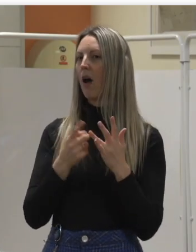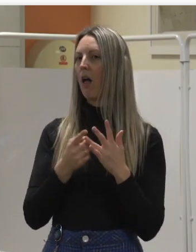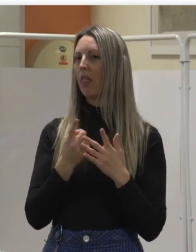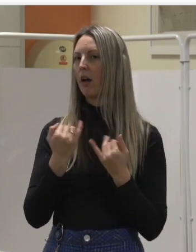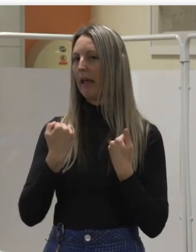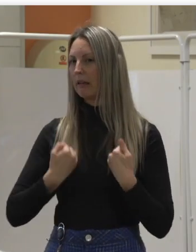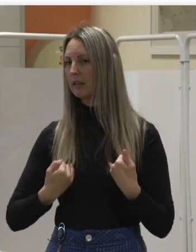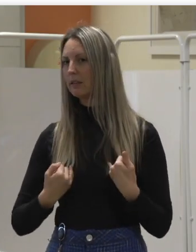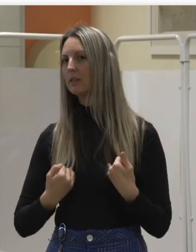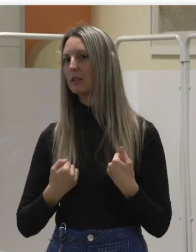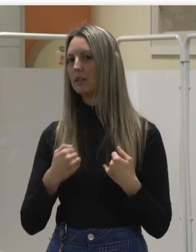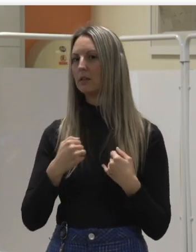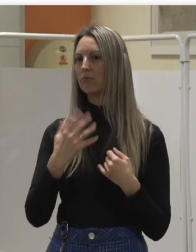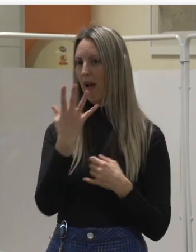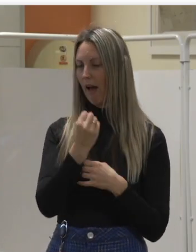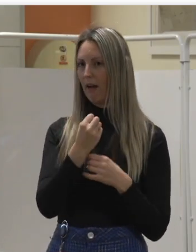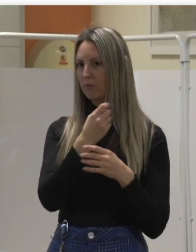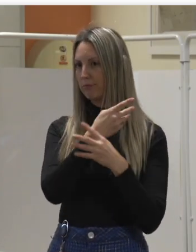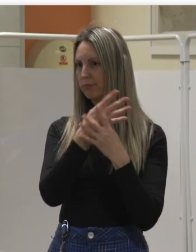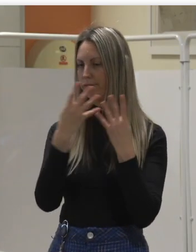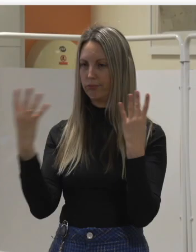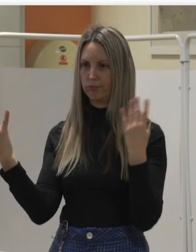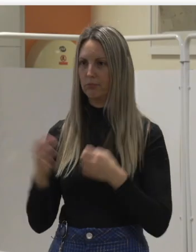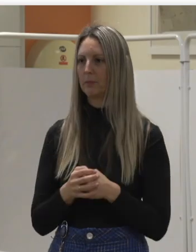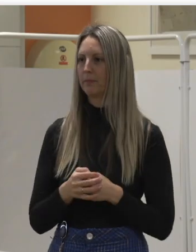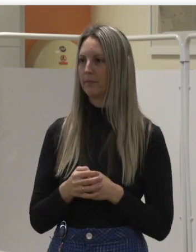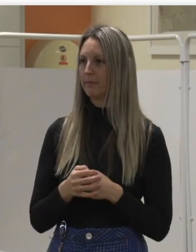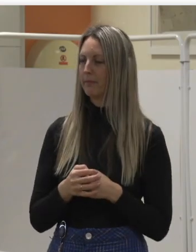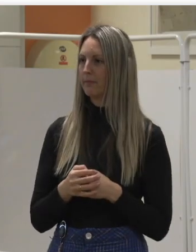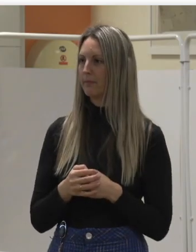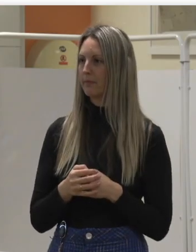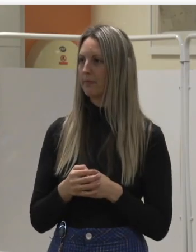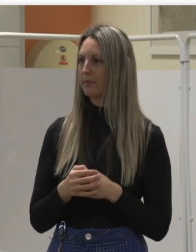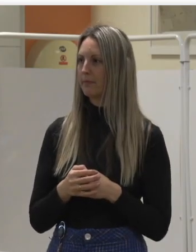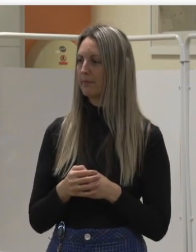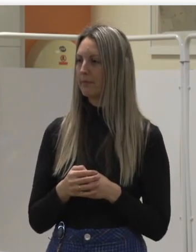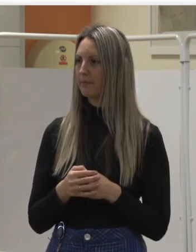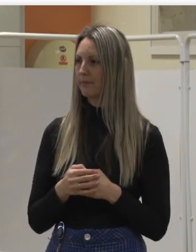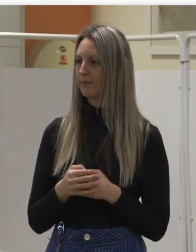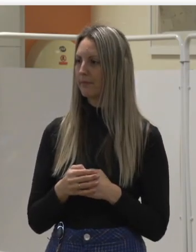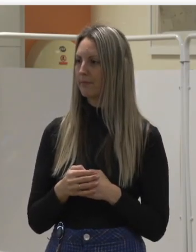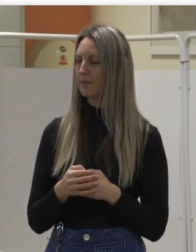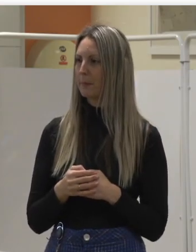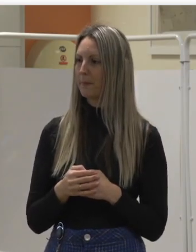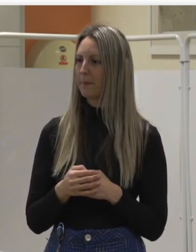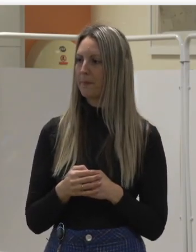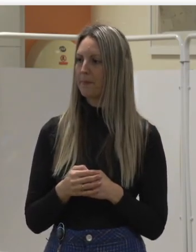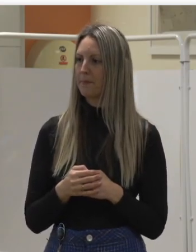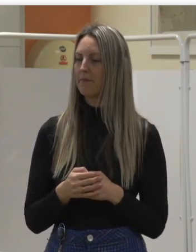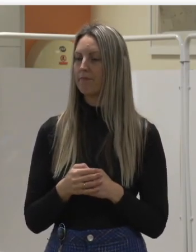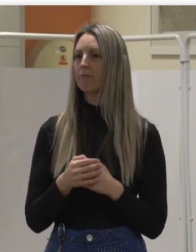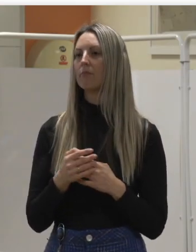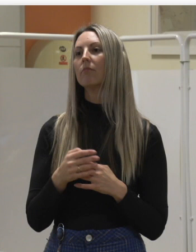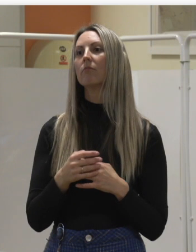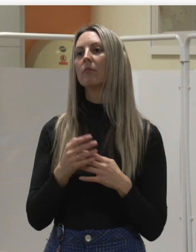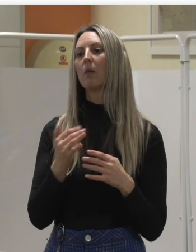a spectrum of disorder. So at one end, you may have predominance of symptom which is classified maybe chronic fatigue,